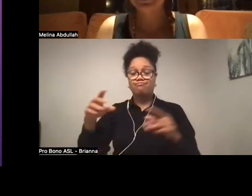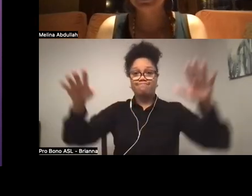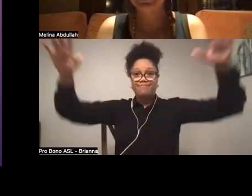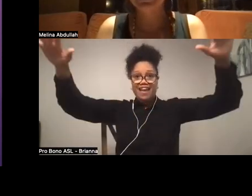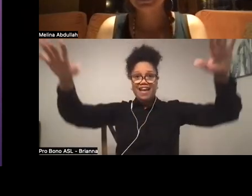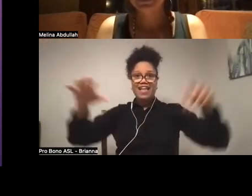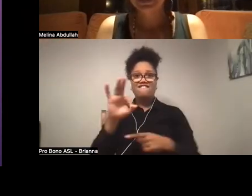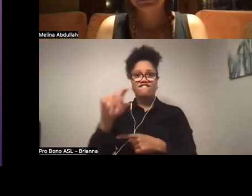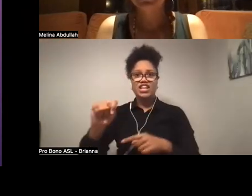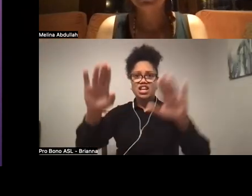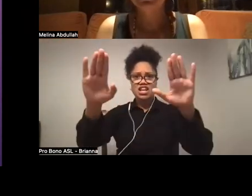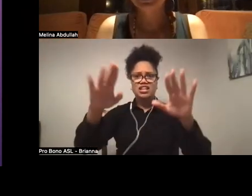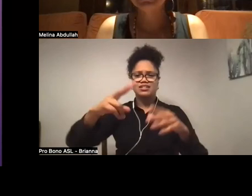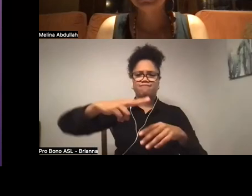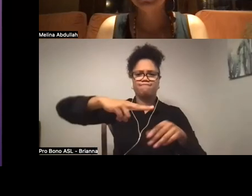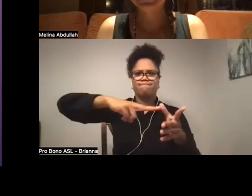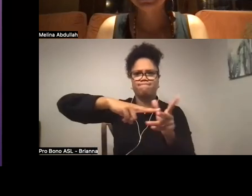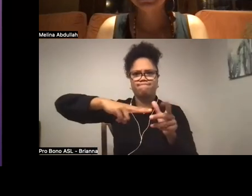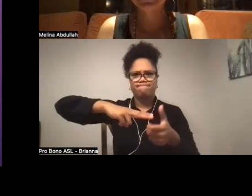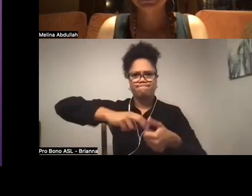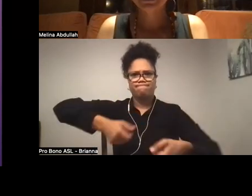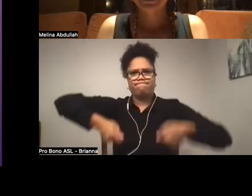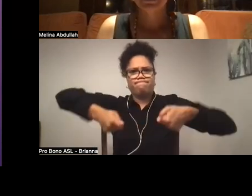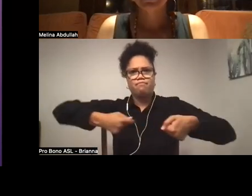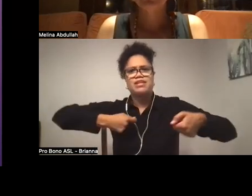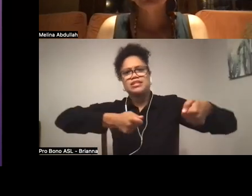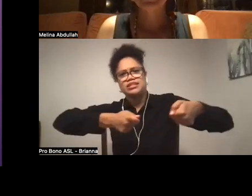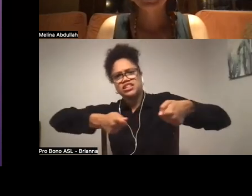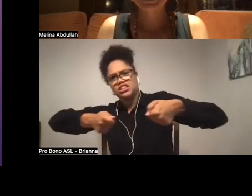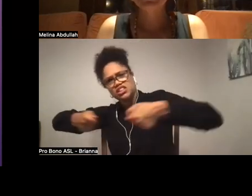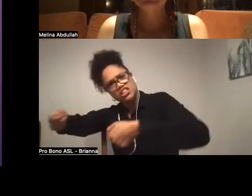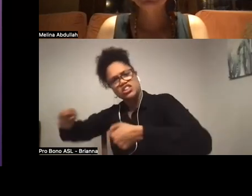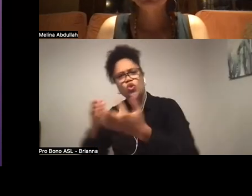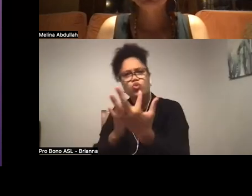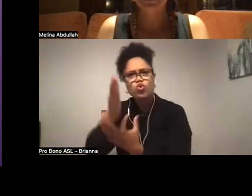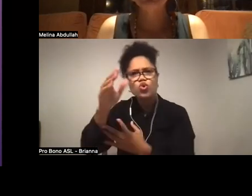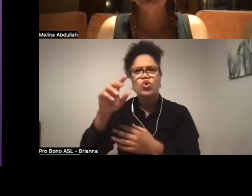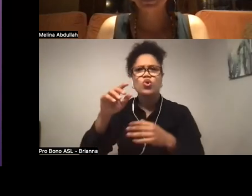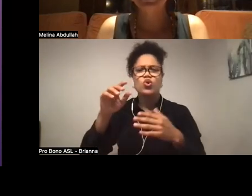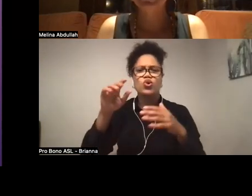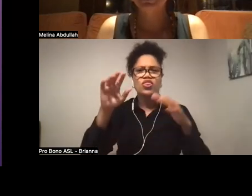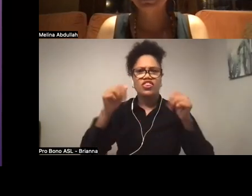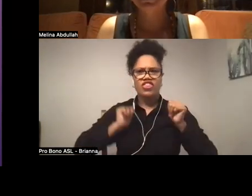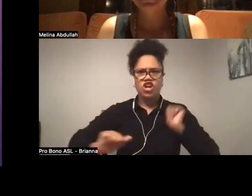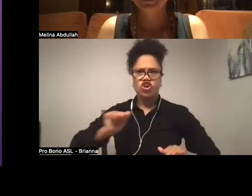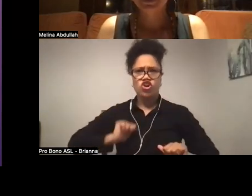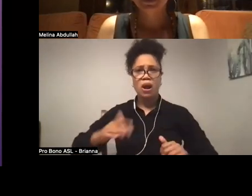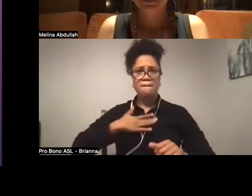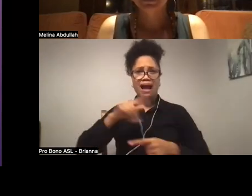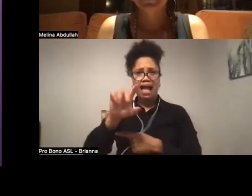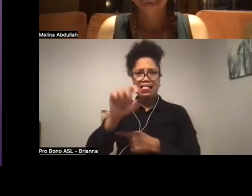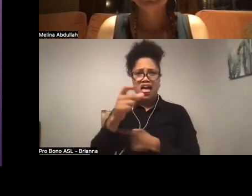the theater and through this building with my legs propped wide open,